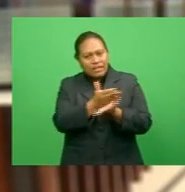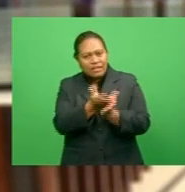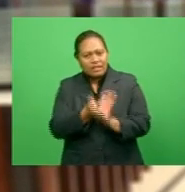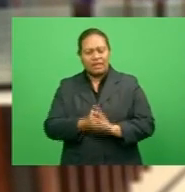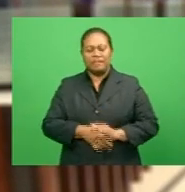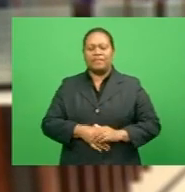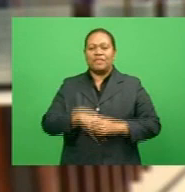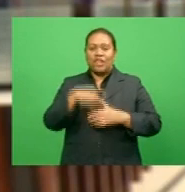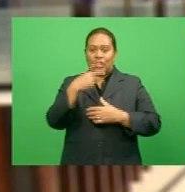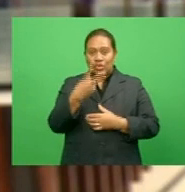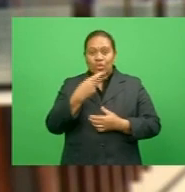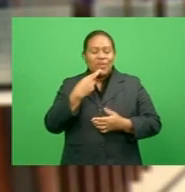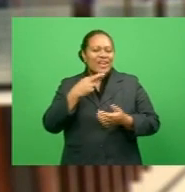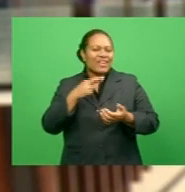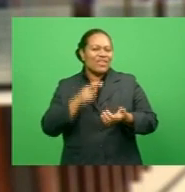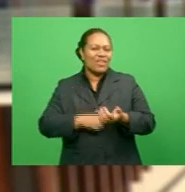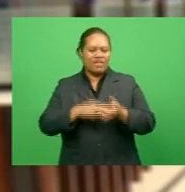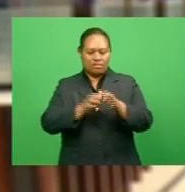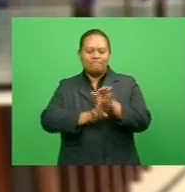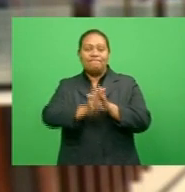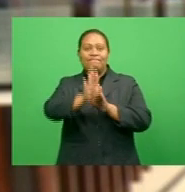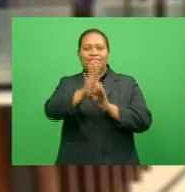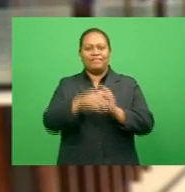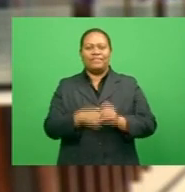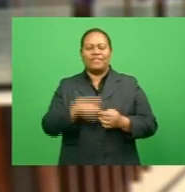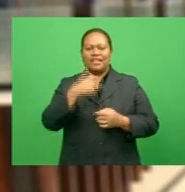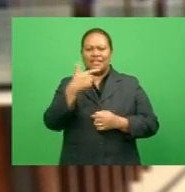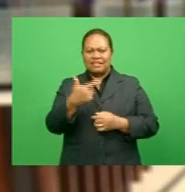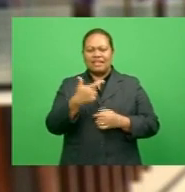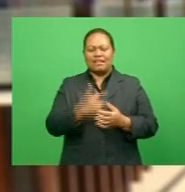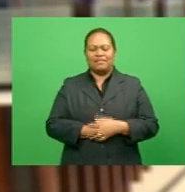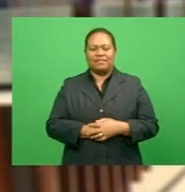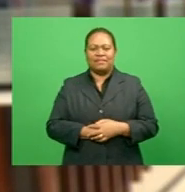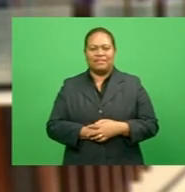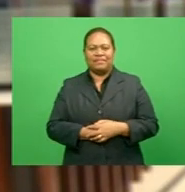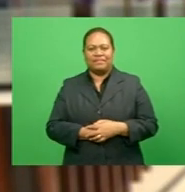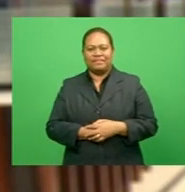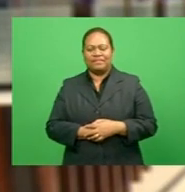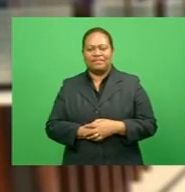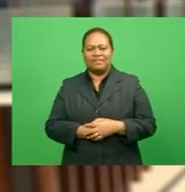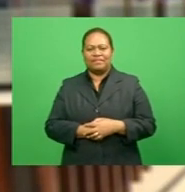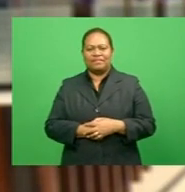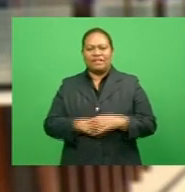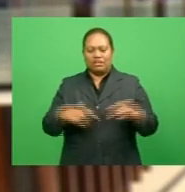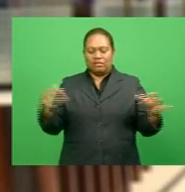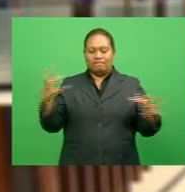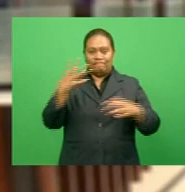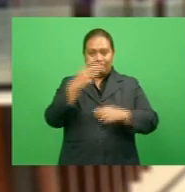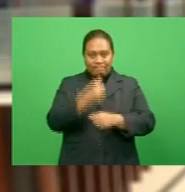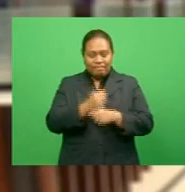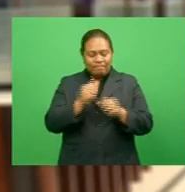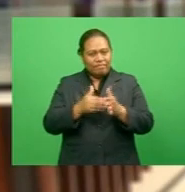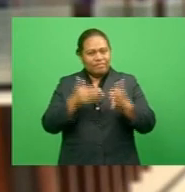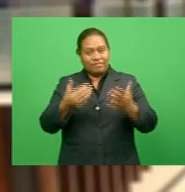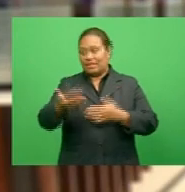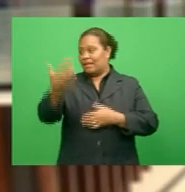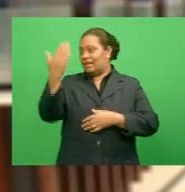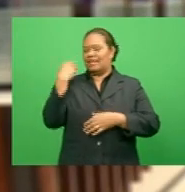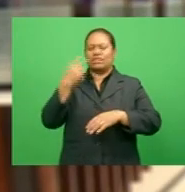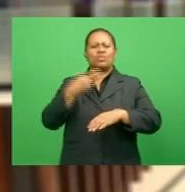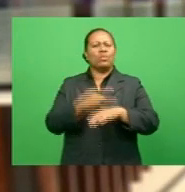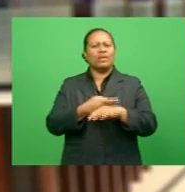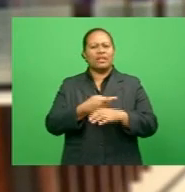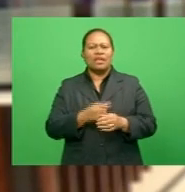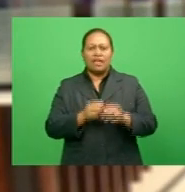changes, with 2 recording increases and 7 on the descent. The overall market capitalization for last week recorded